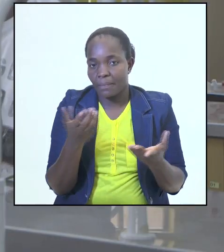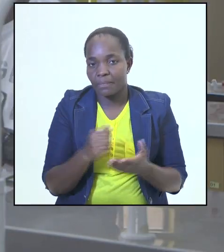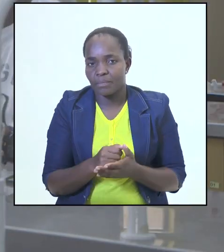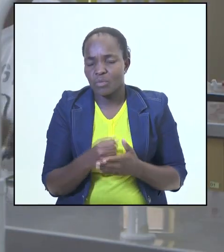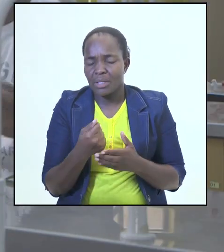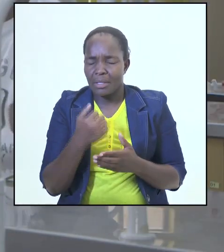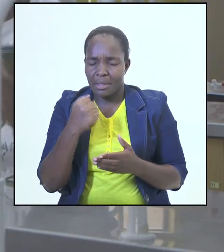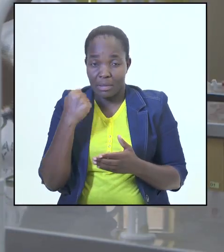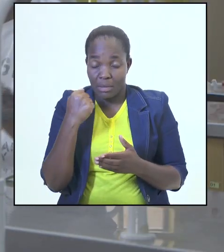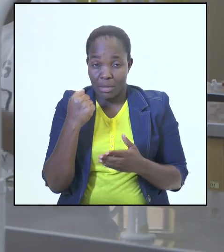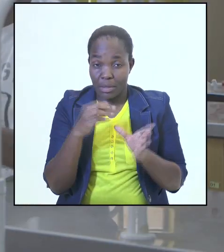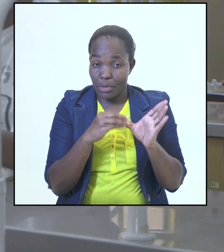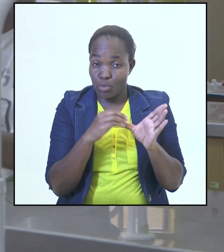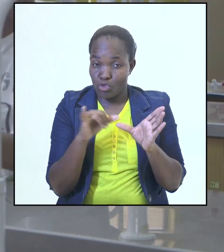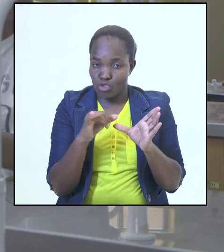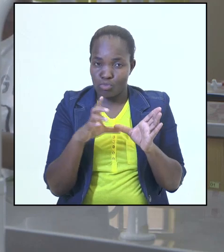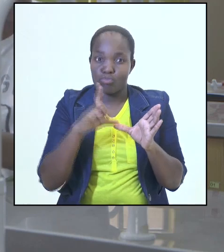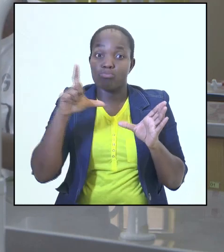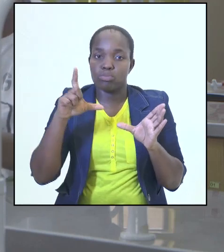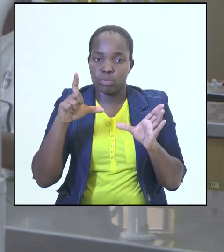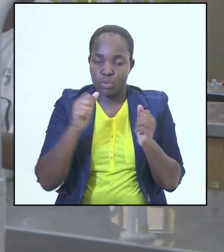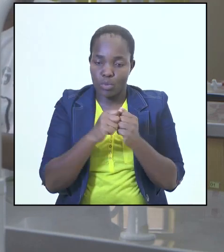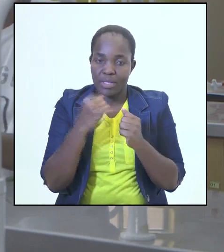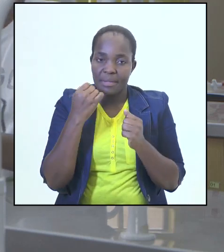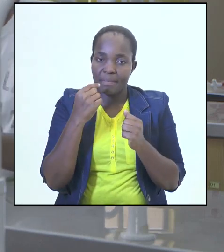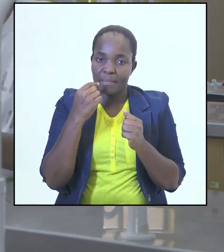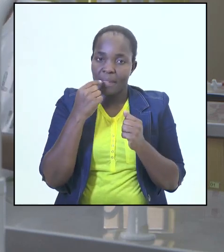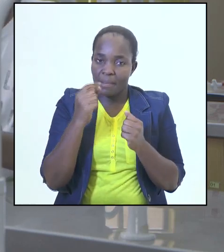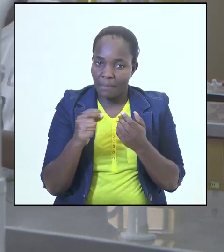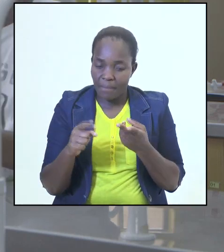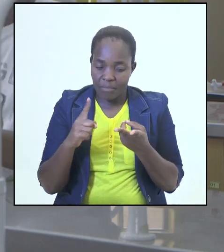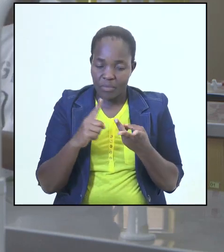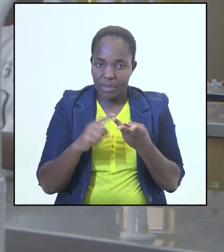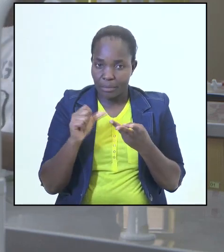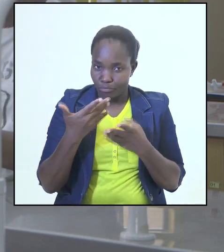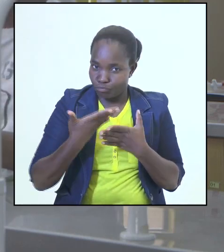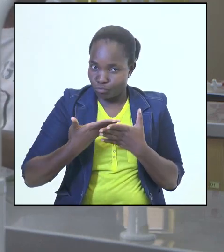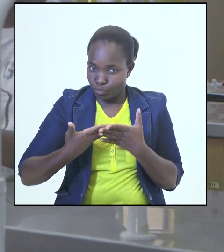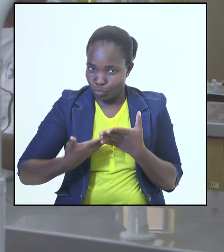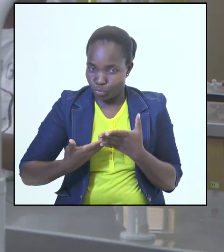bigger leaf and your pencil and a blank sheet of paper